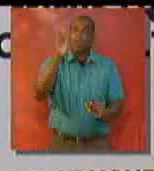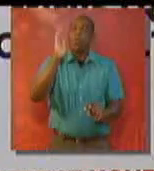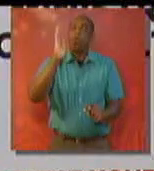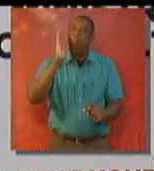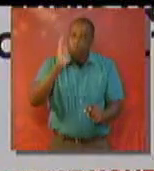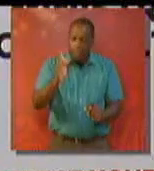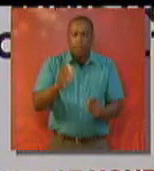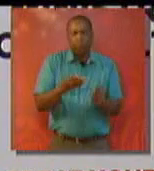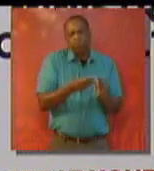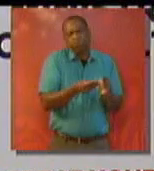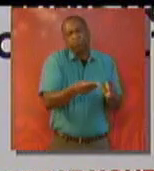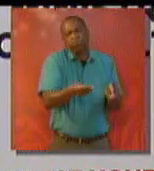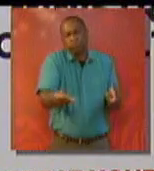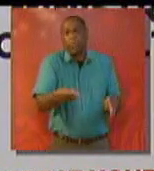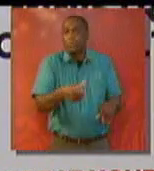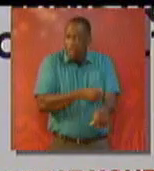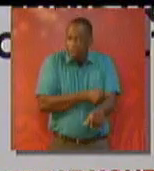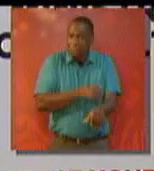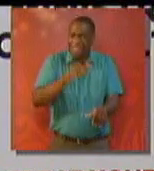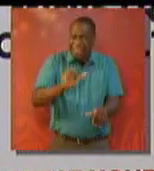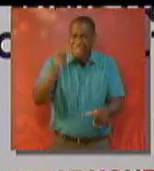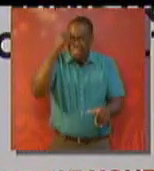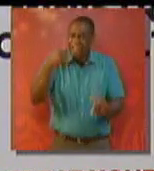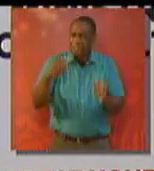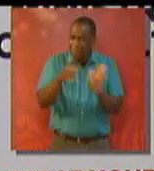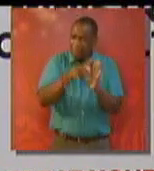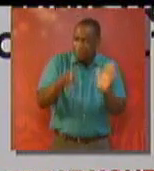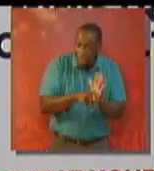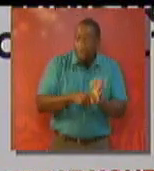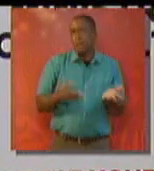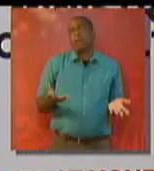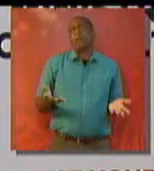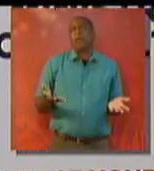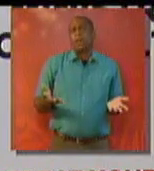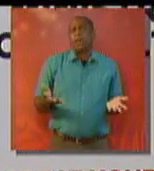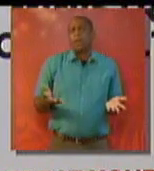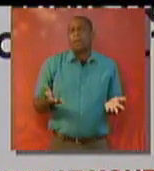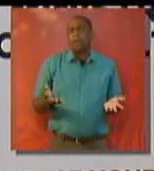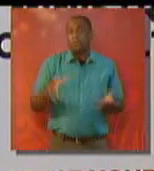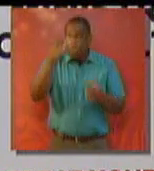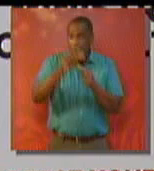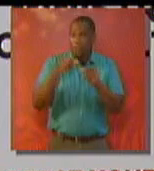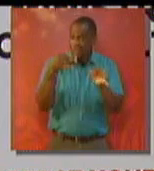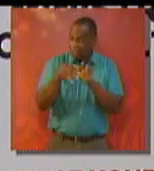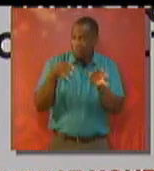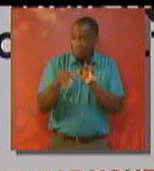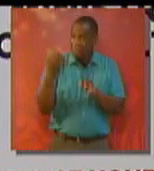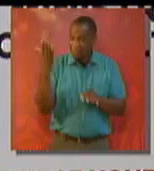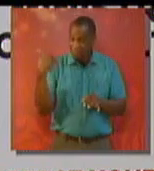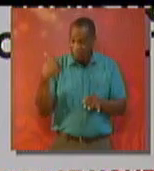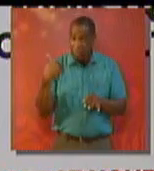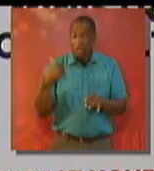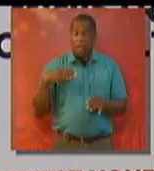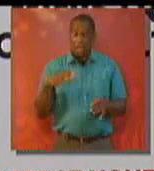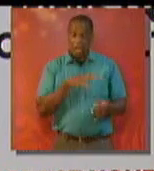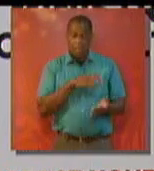Under government policy, I took a cabinet note on January